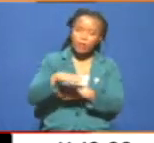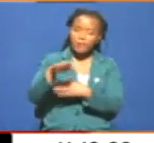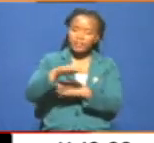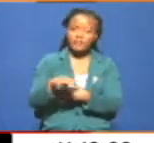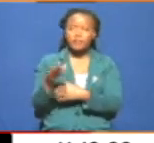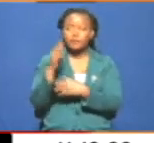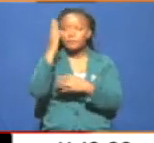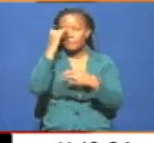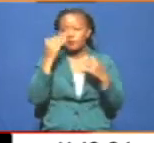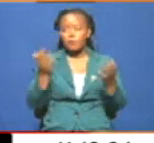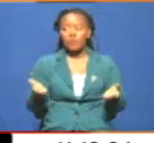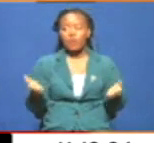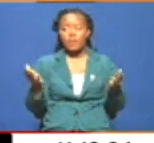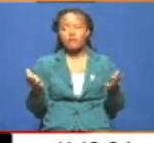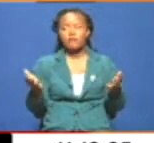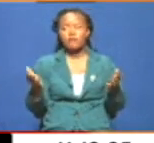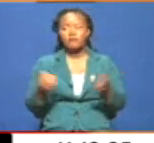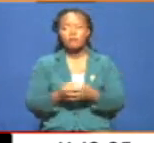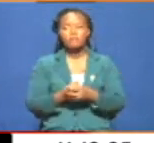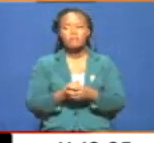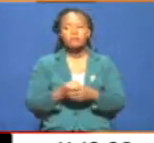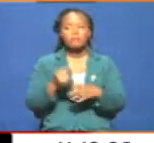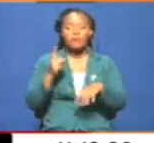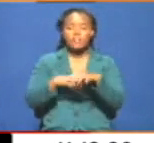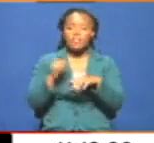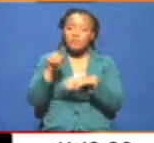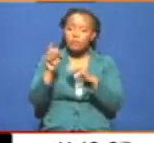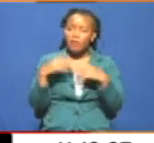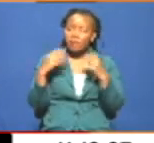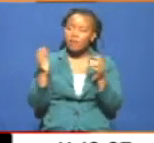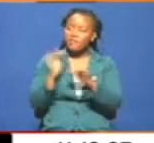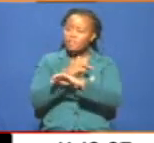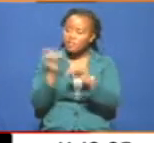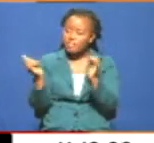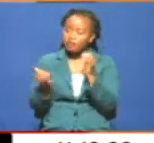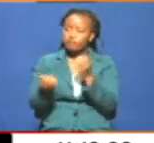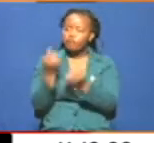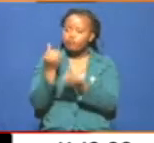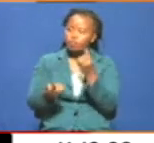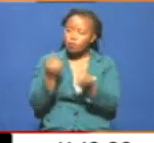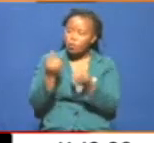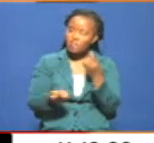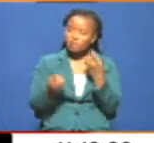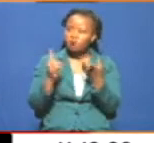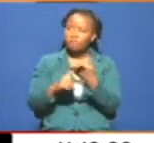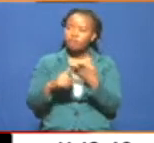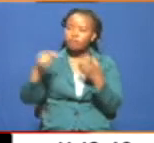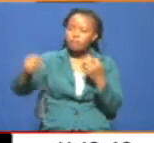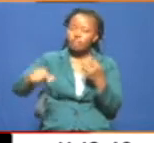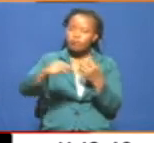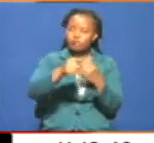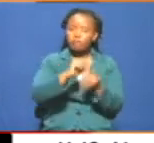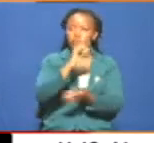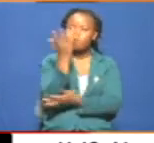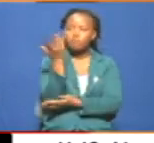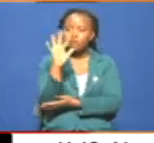that when you have a clean cook stove, you plant a tree, you reduce the amount of time if